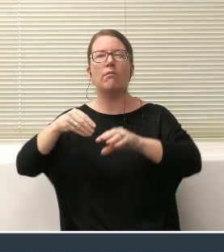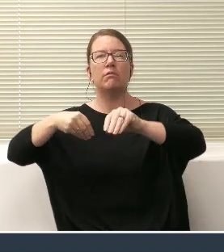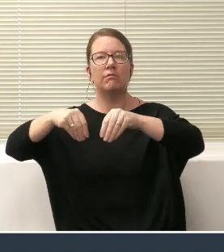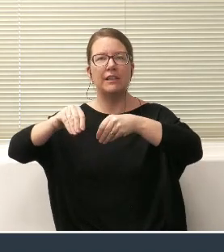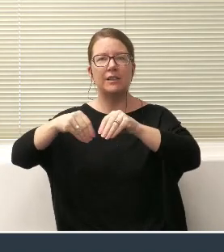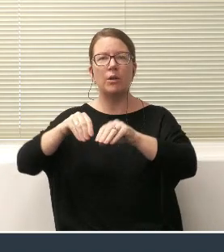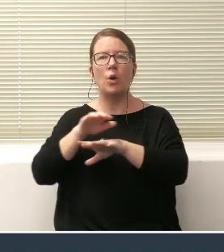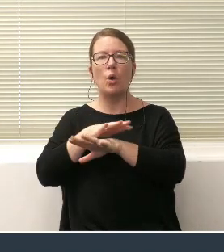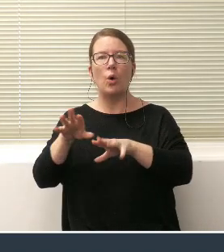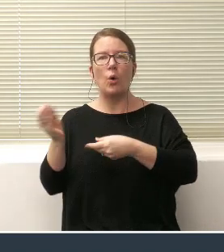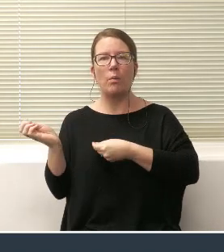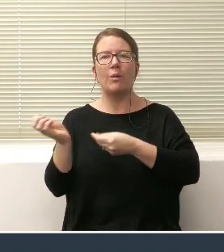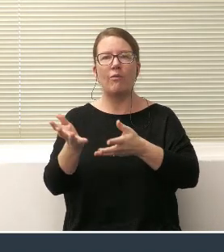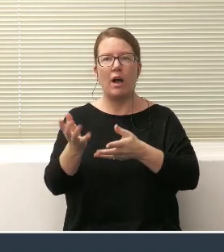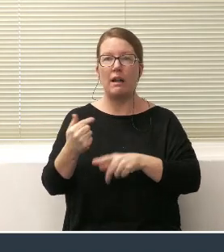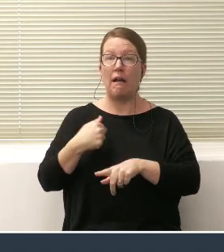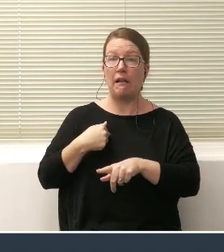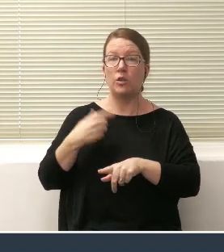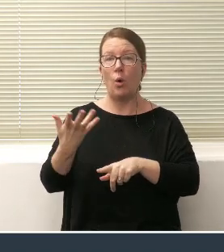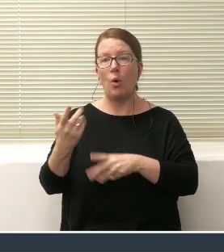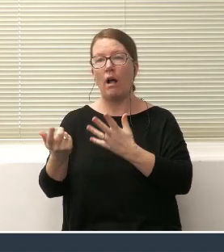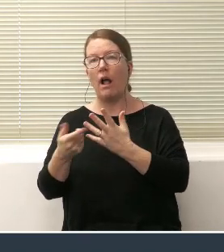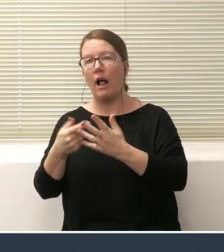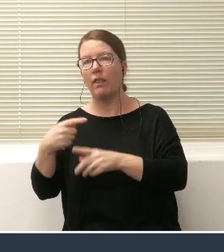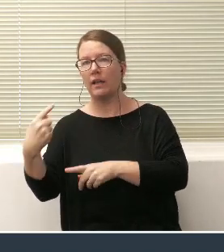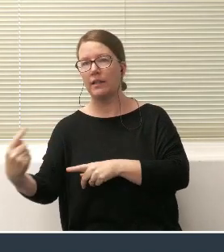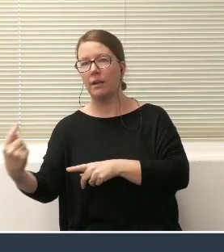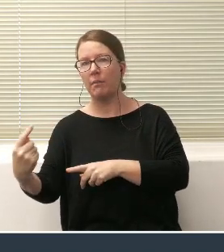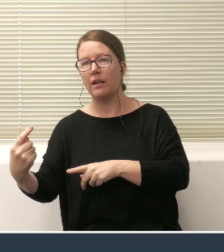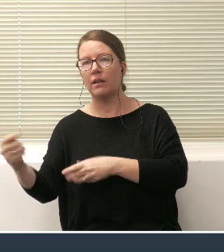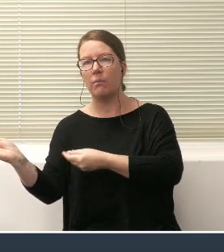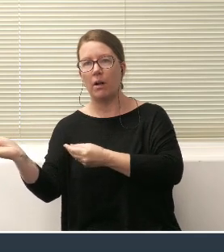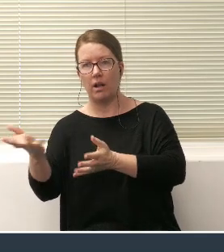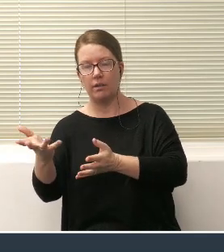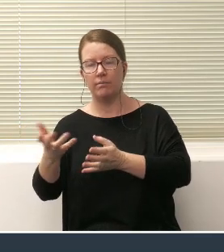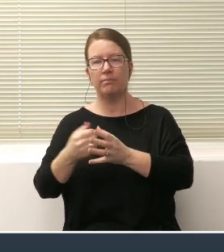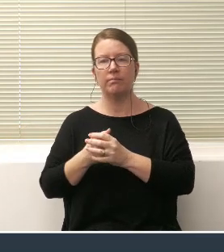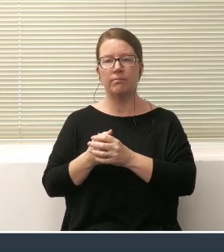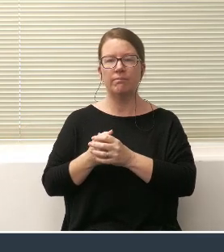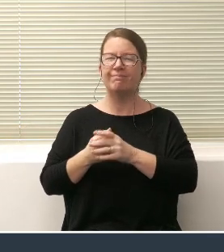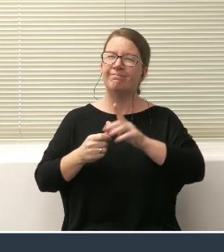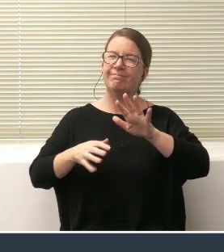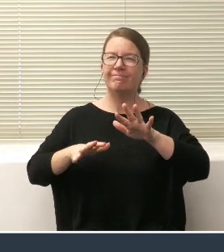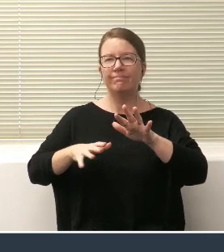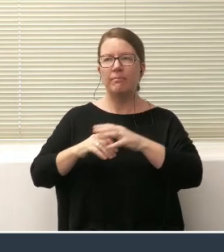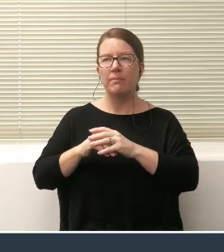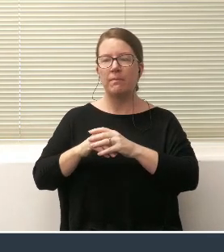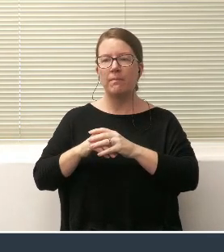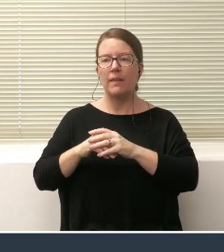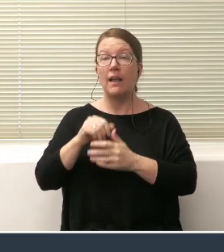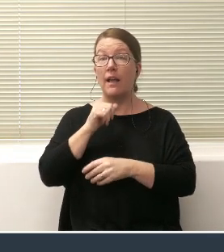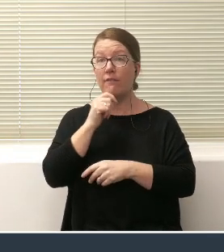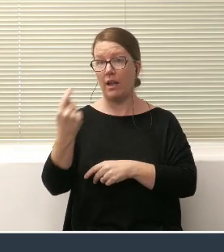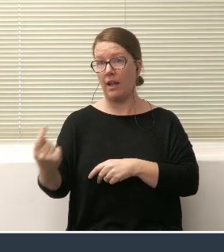that potential other partner is. Yes. And it would depend, so with an